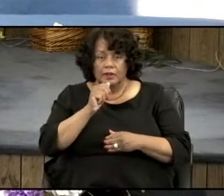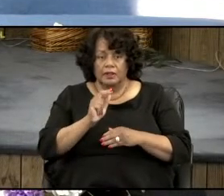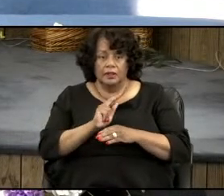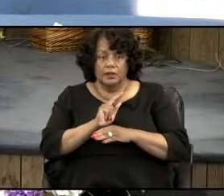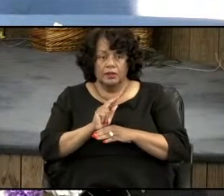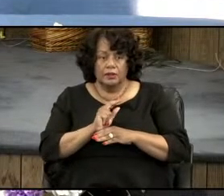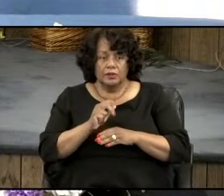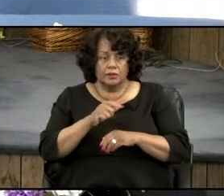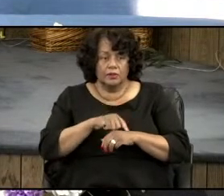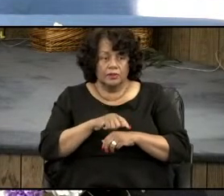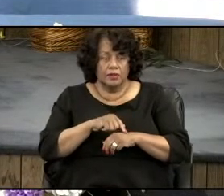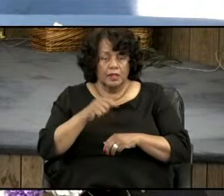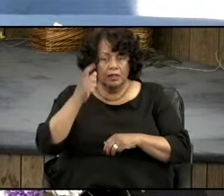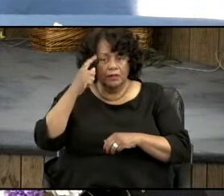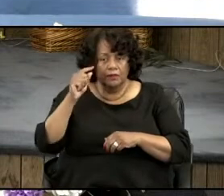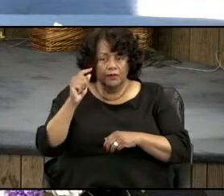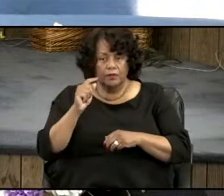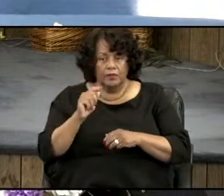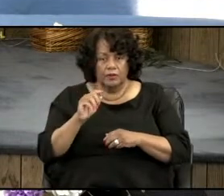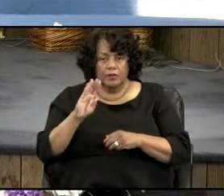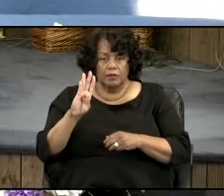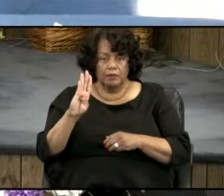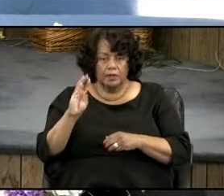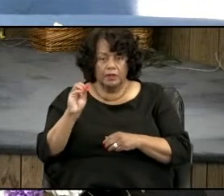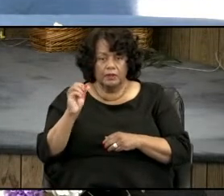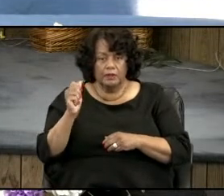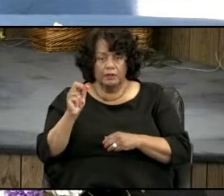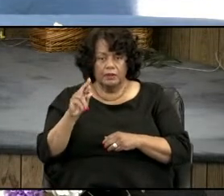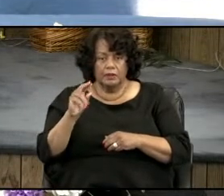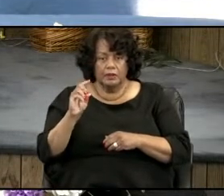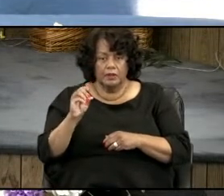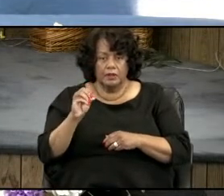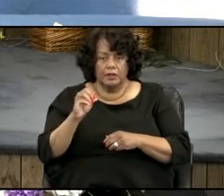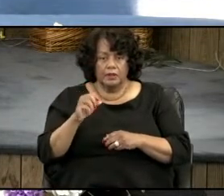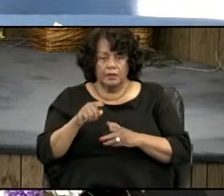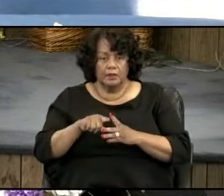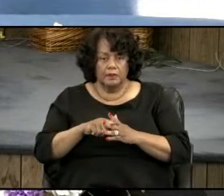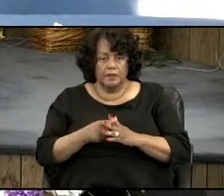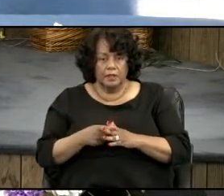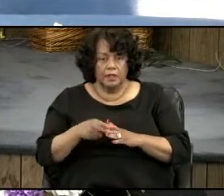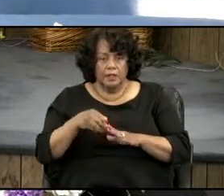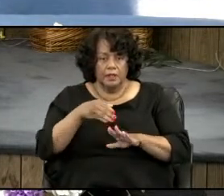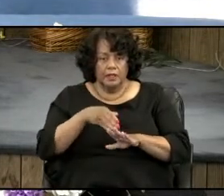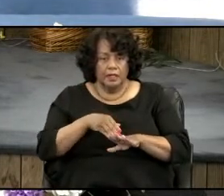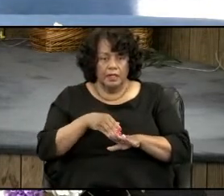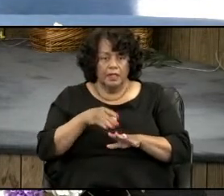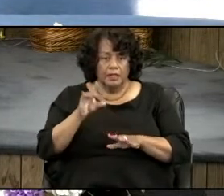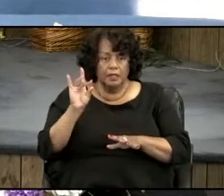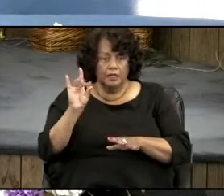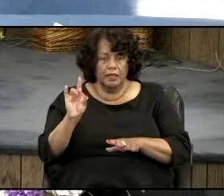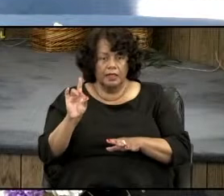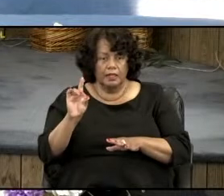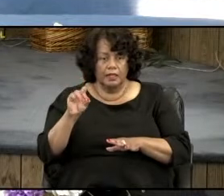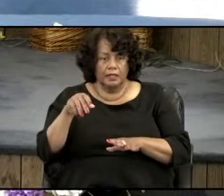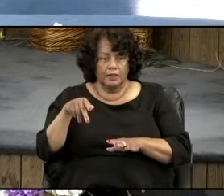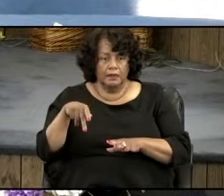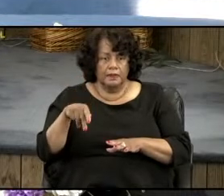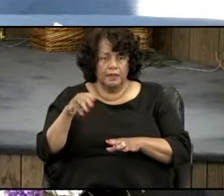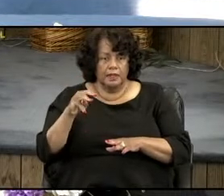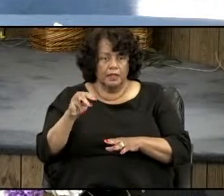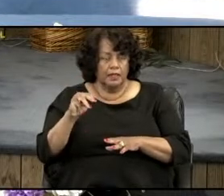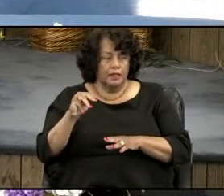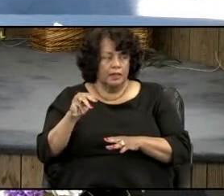but we're going to do it tonight beginning at 8 p.m. And don't worry, we're not going to break the Sabbath, so board members, come on out,